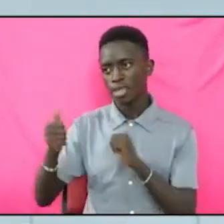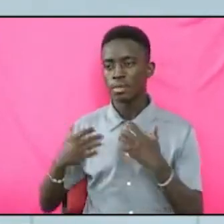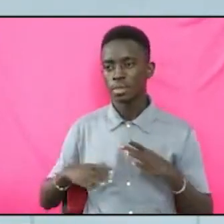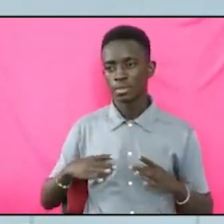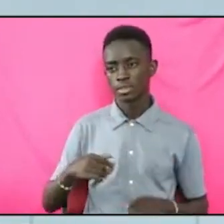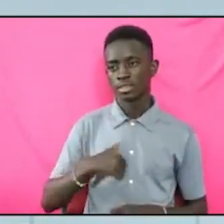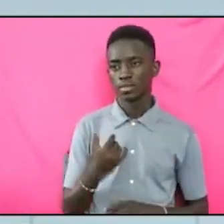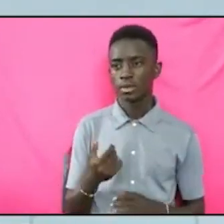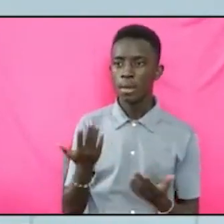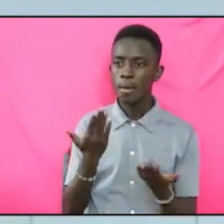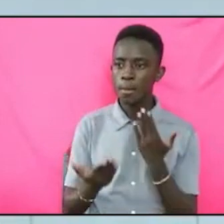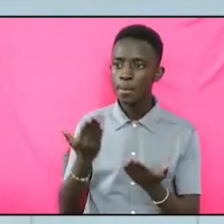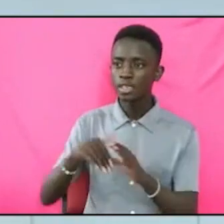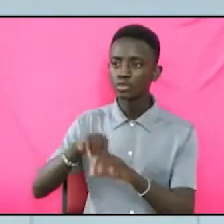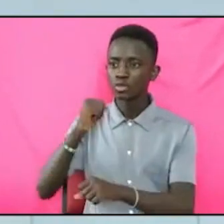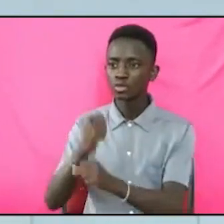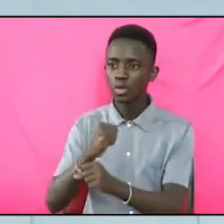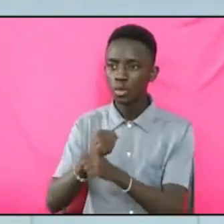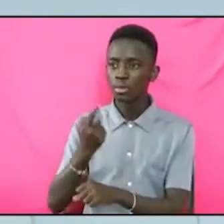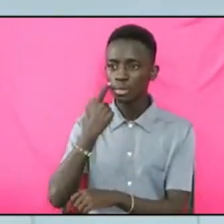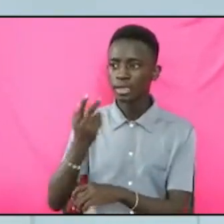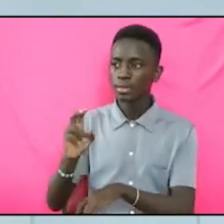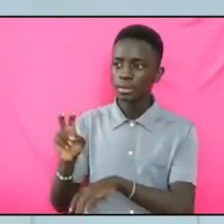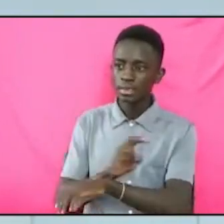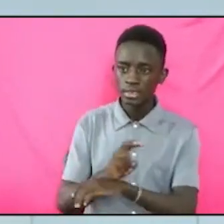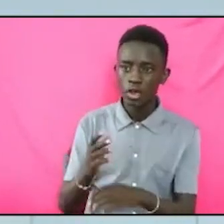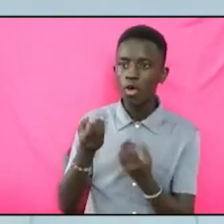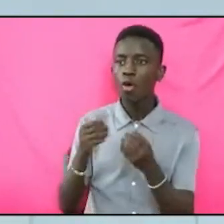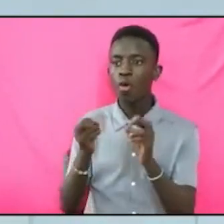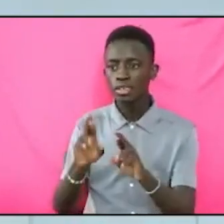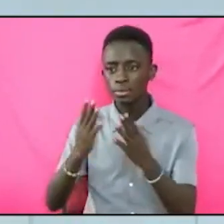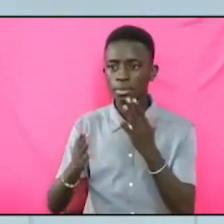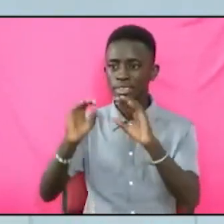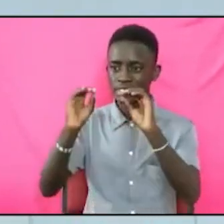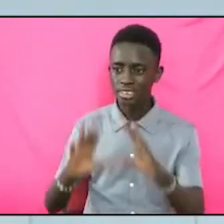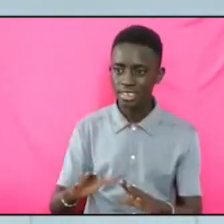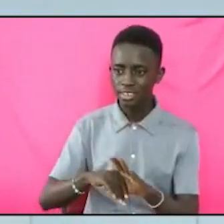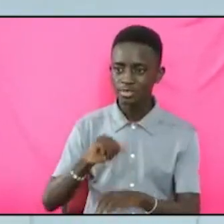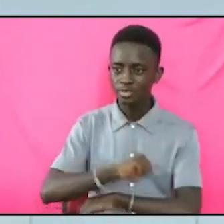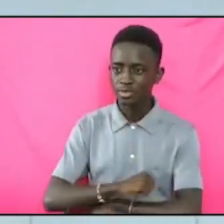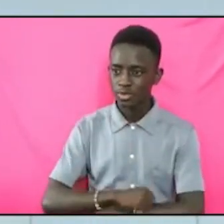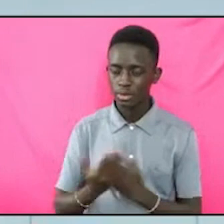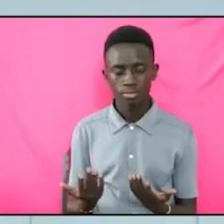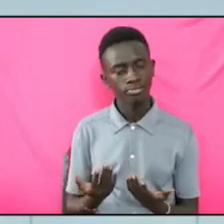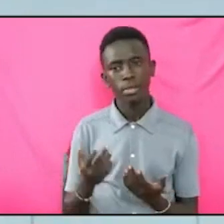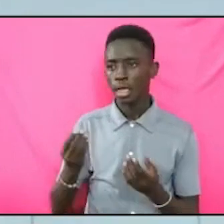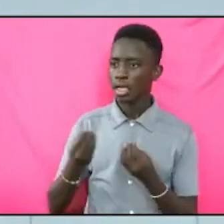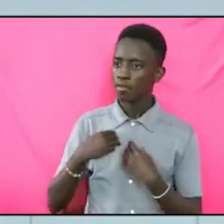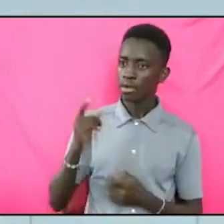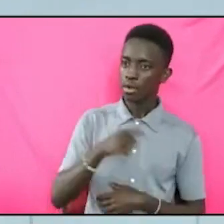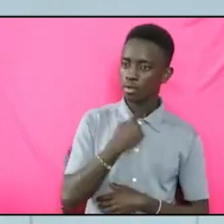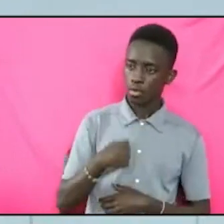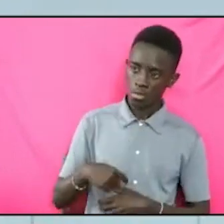Is it your supervisor for those in academic field? Is it your supervisor? Please forgive.